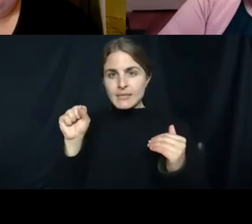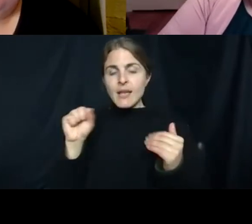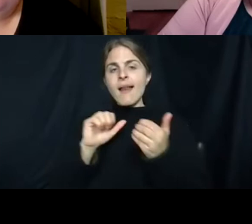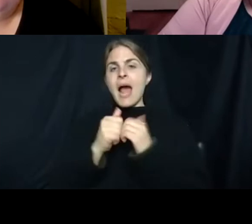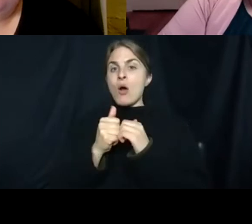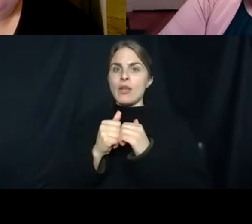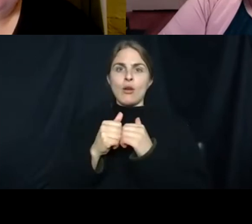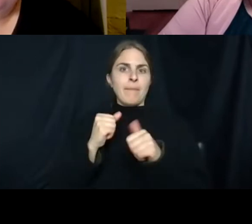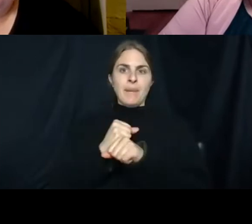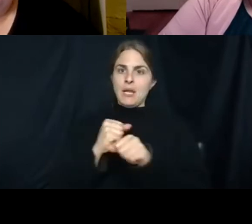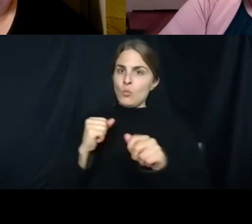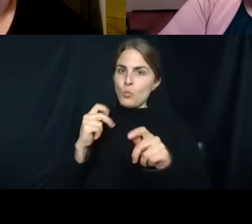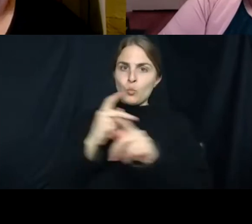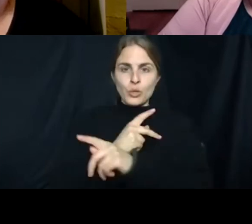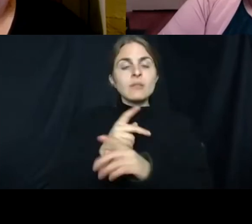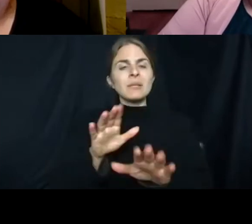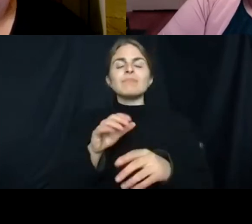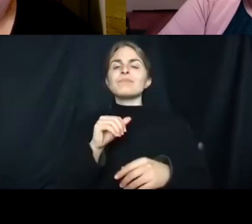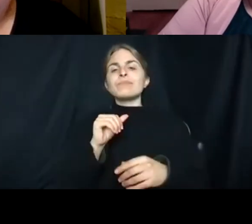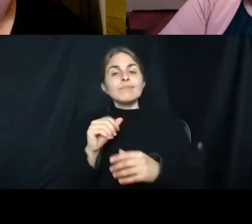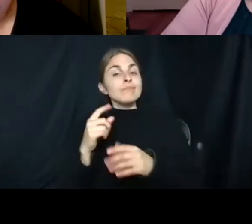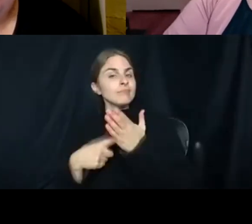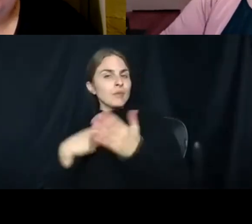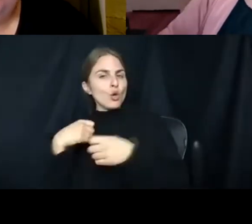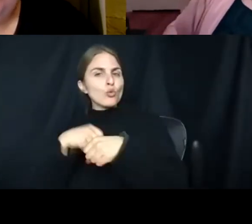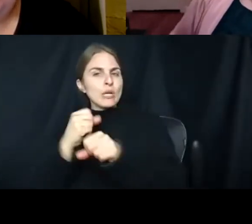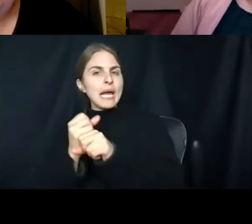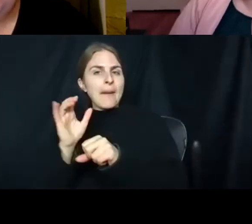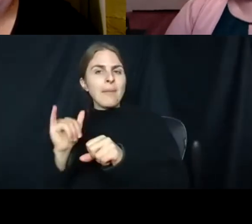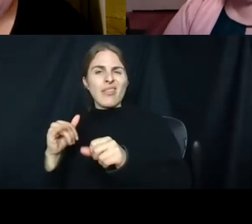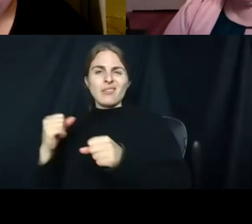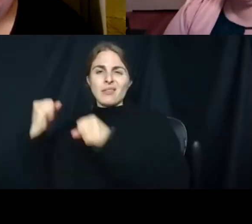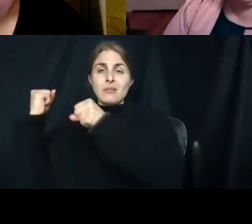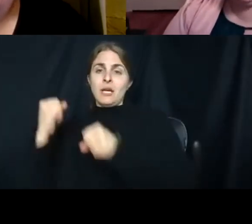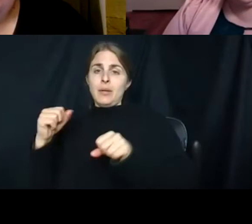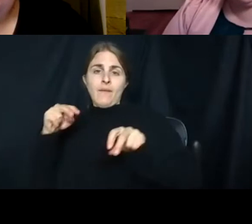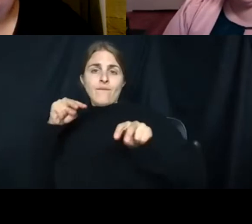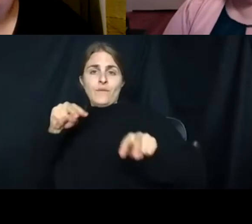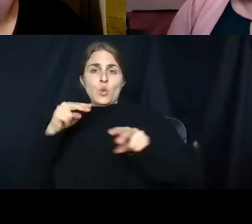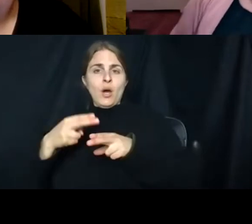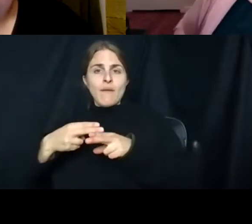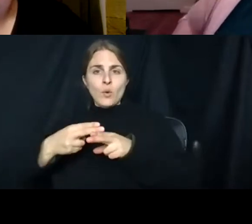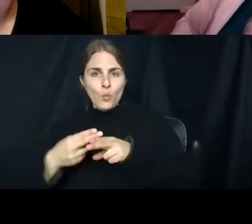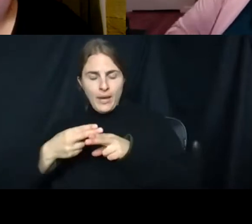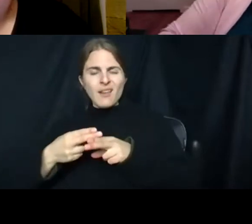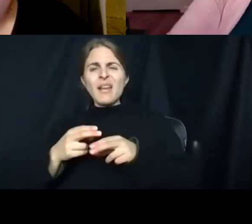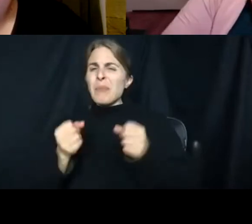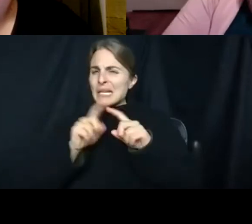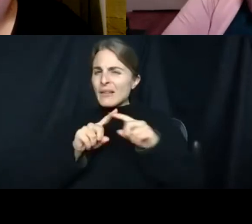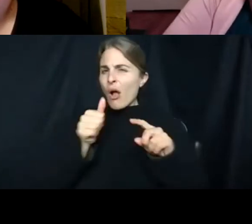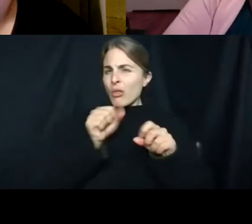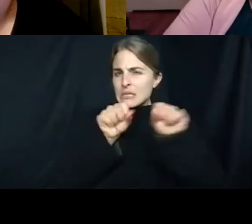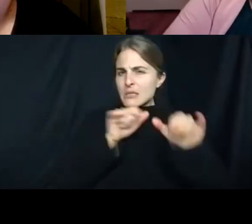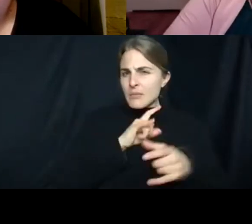exacerbated, not to say even created sometimes, by this dominant view of weight, as well as all the systems of oppression that support that.